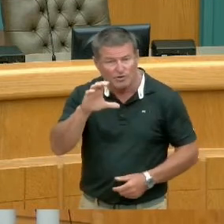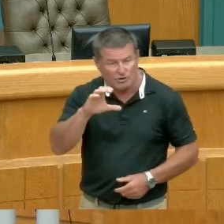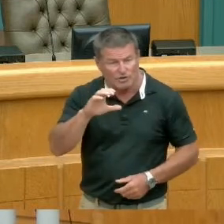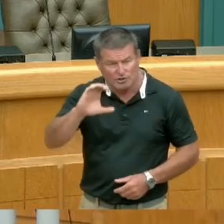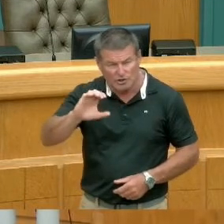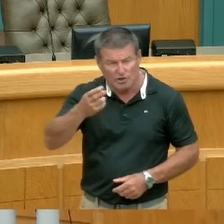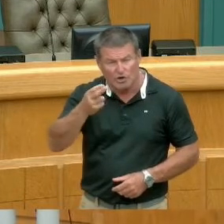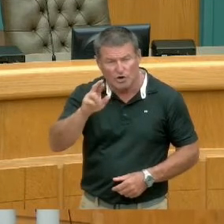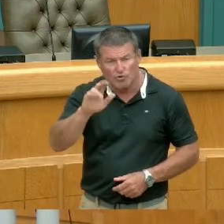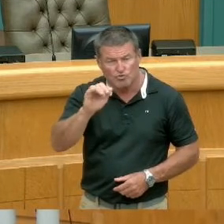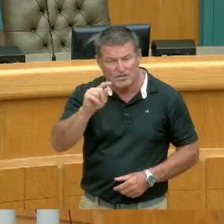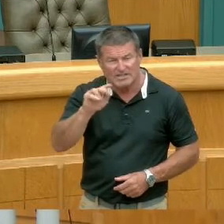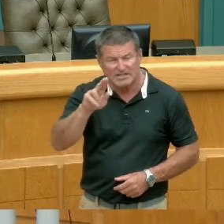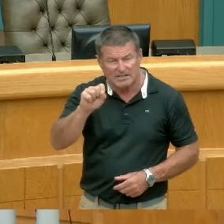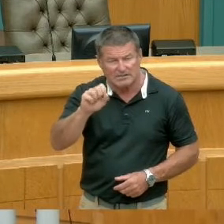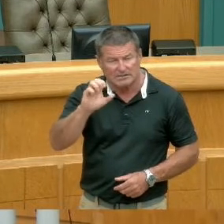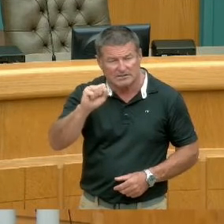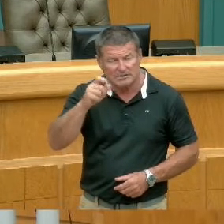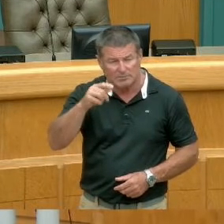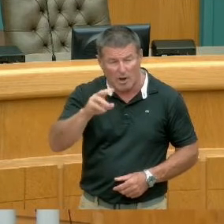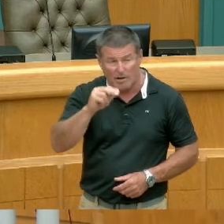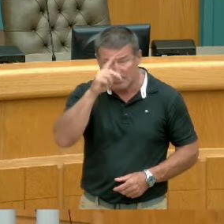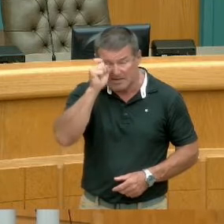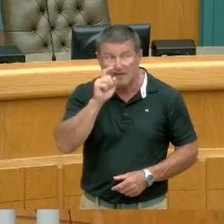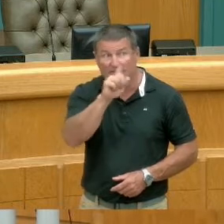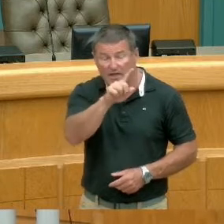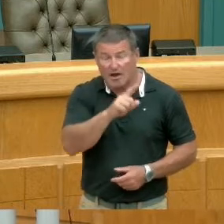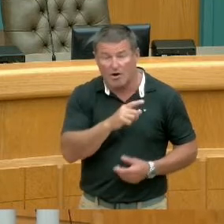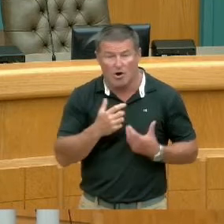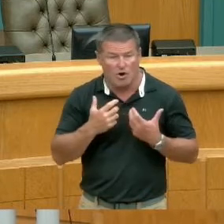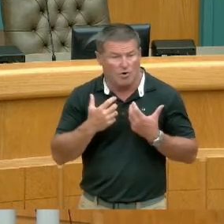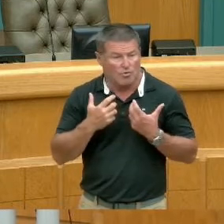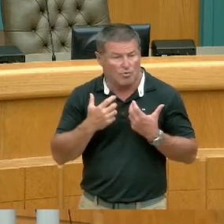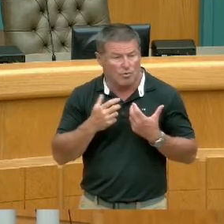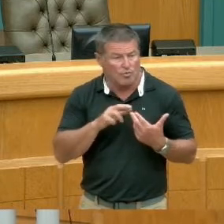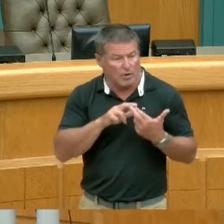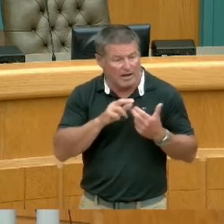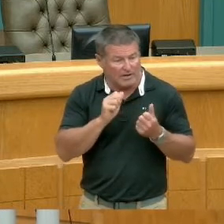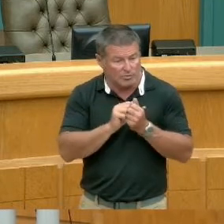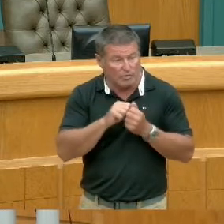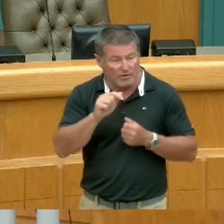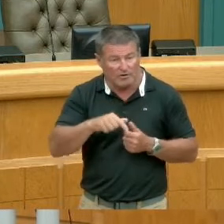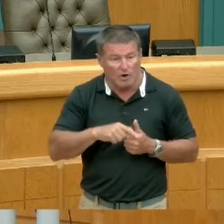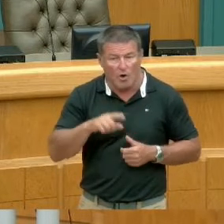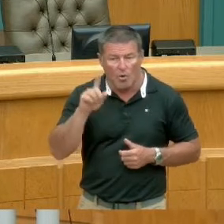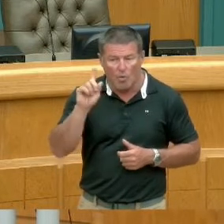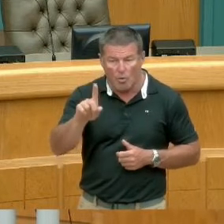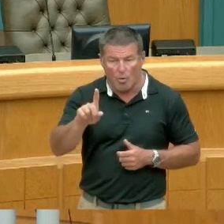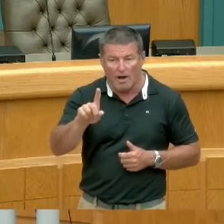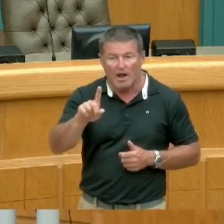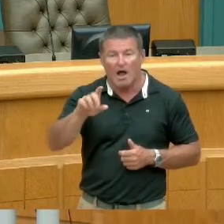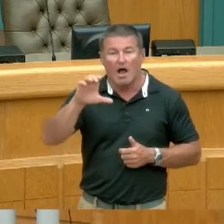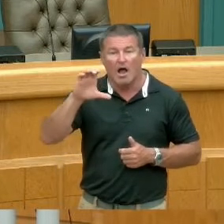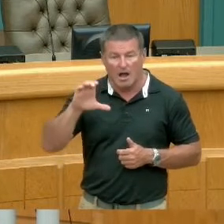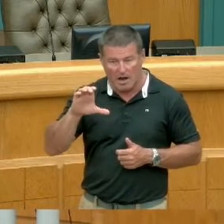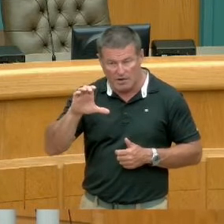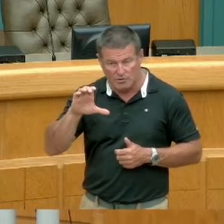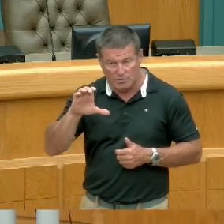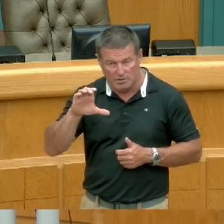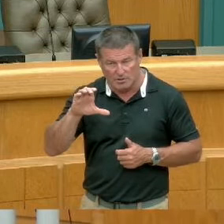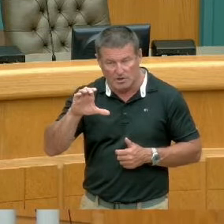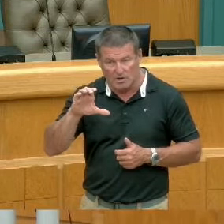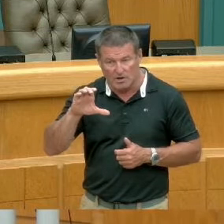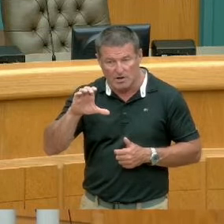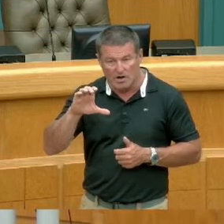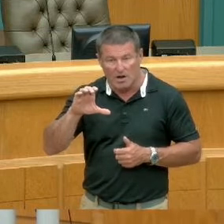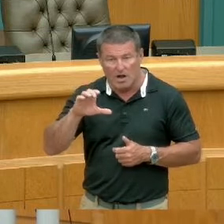that advocacy and because of Krista Spahn's relationship with CEFID, 100 cartridges representing 10 tests